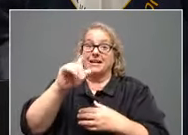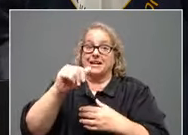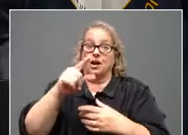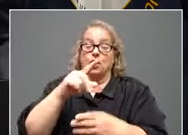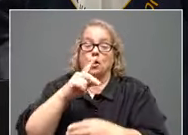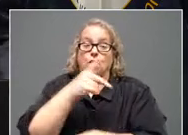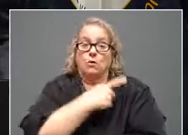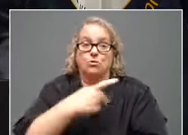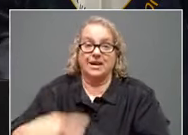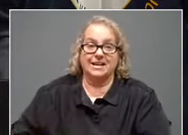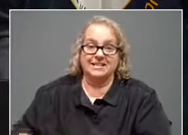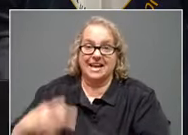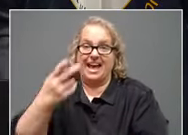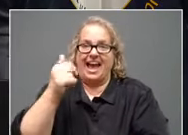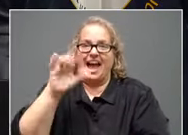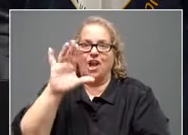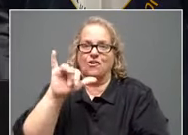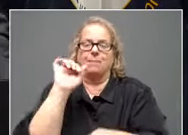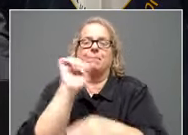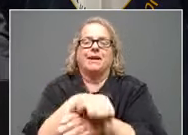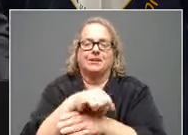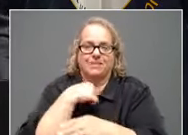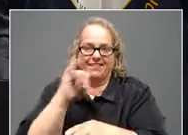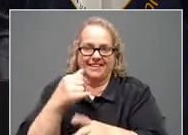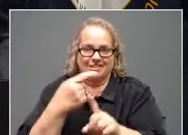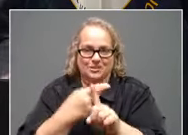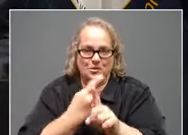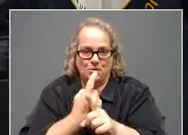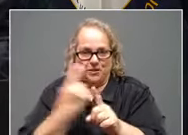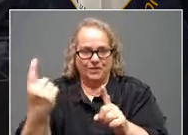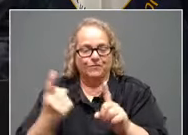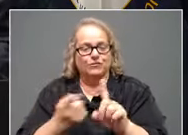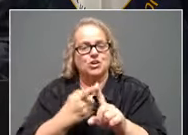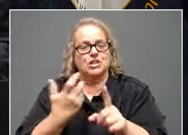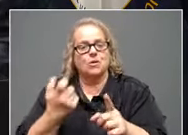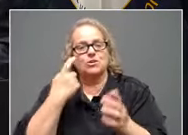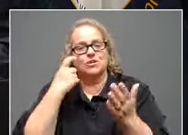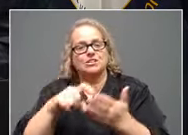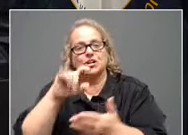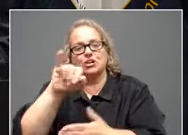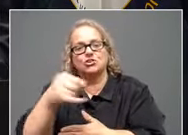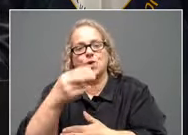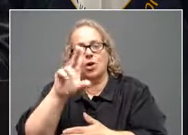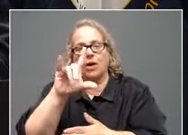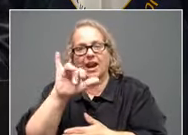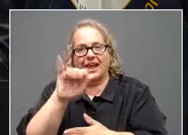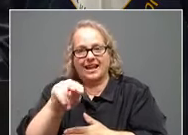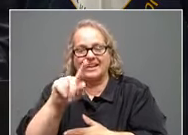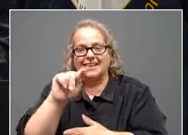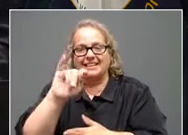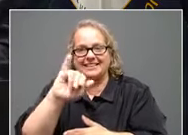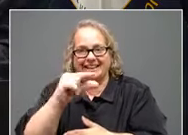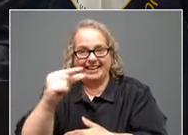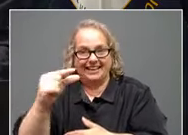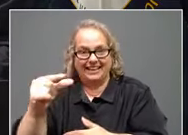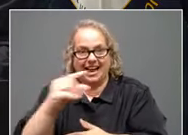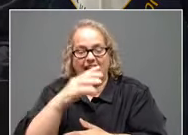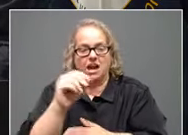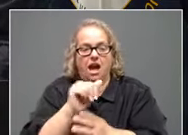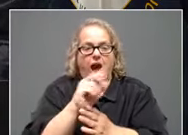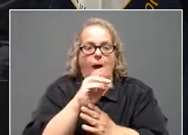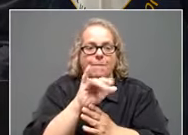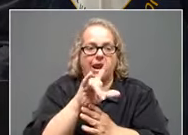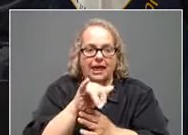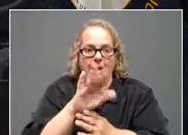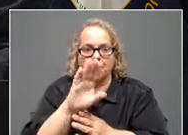me this week. So first, I want to recognize Jacqueline Teague and Amelie Beck, two